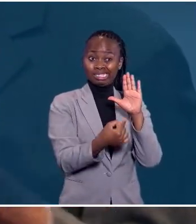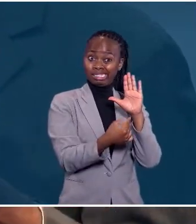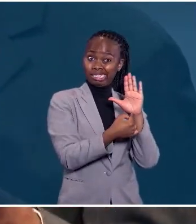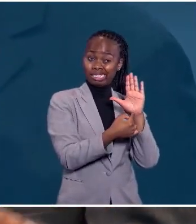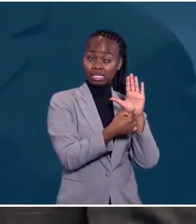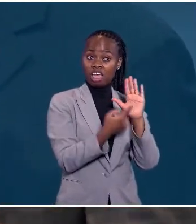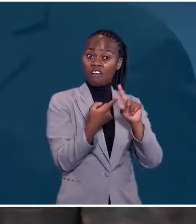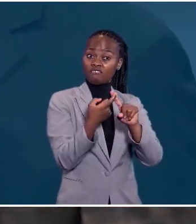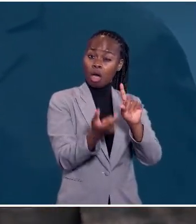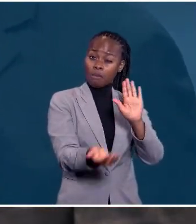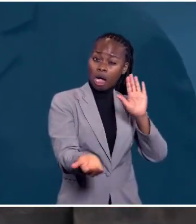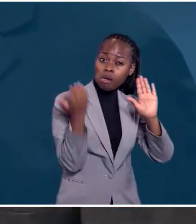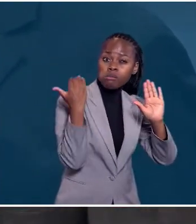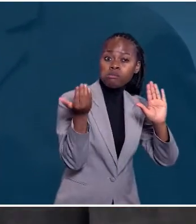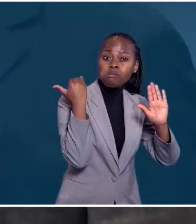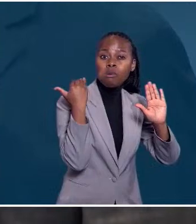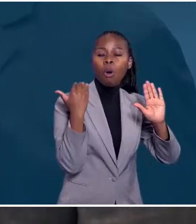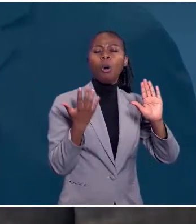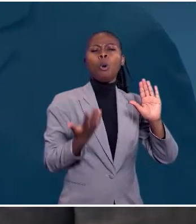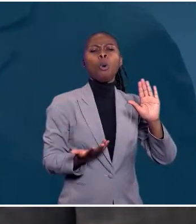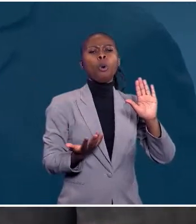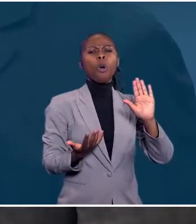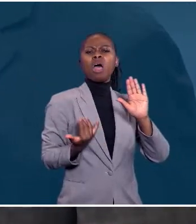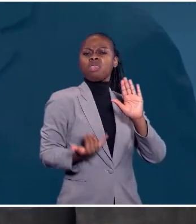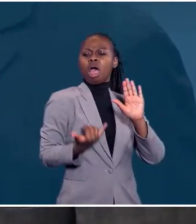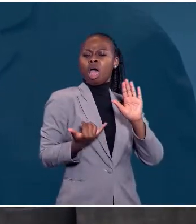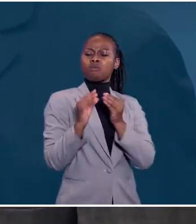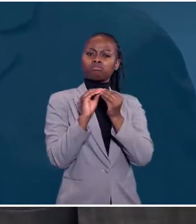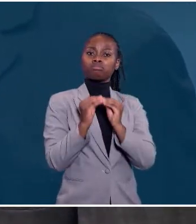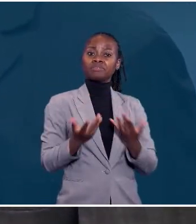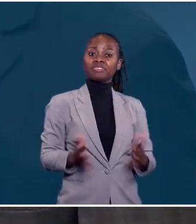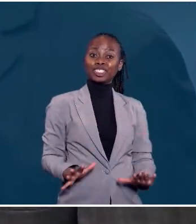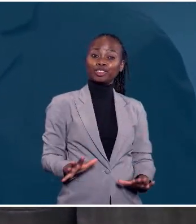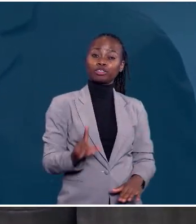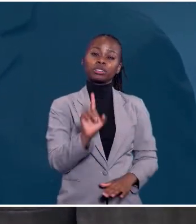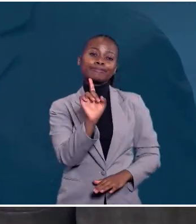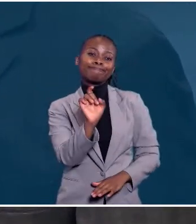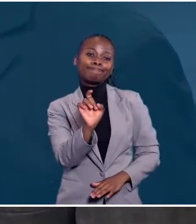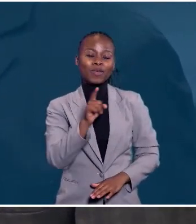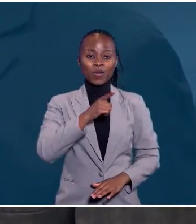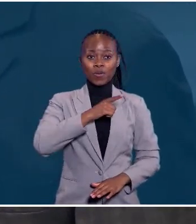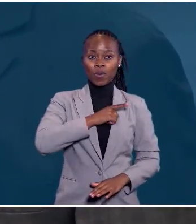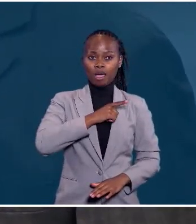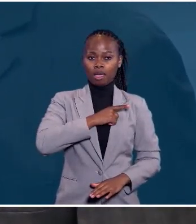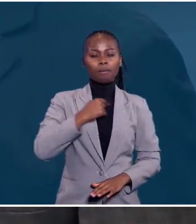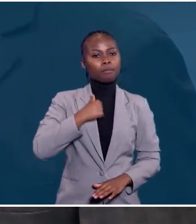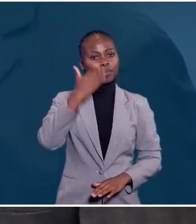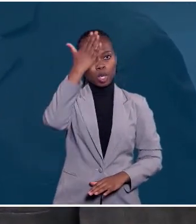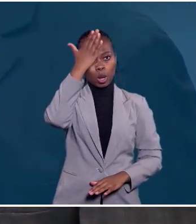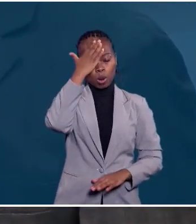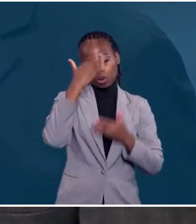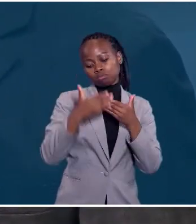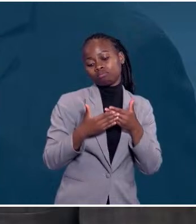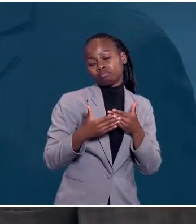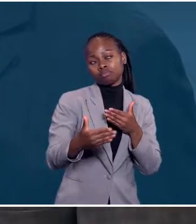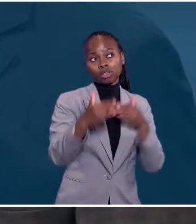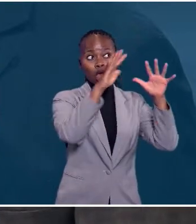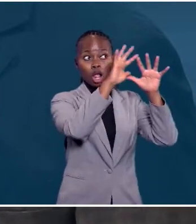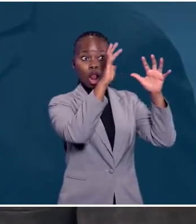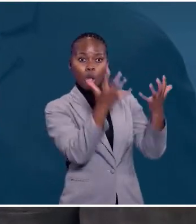forecast or is it up to date, given substantial downward revisions on what's going to happen